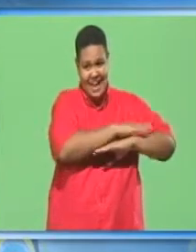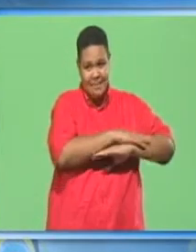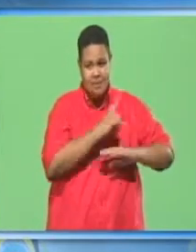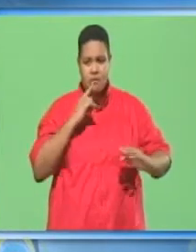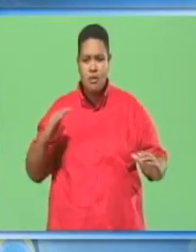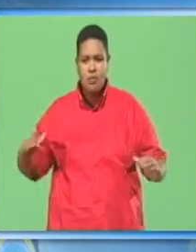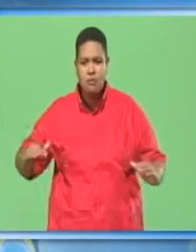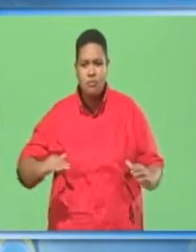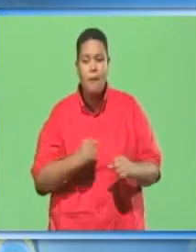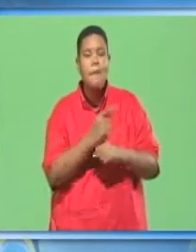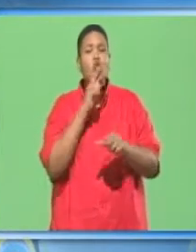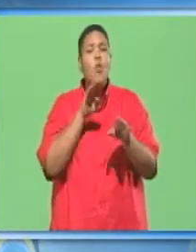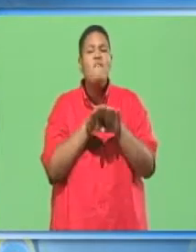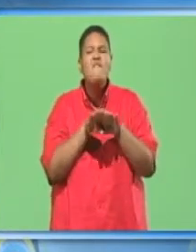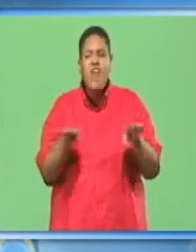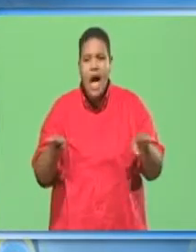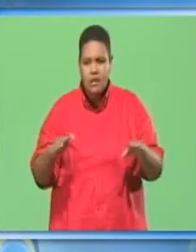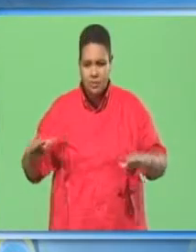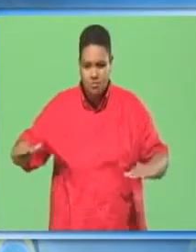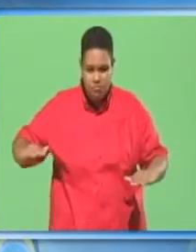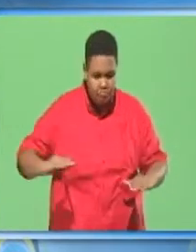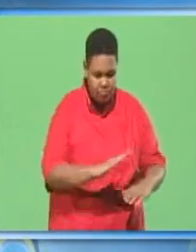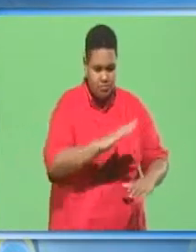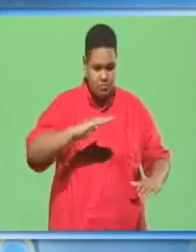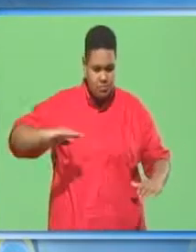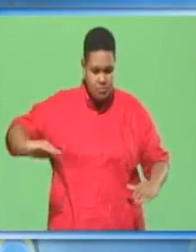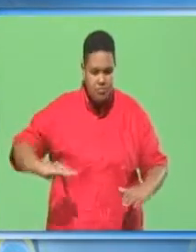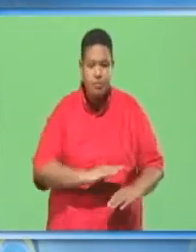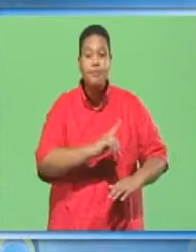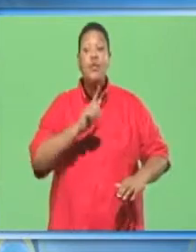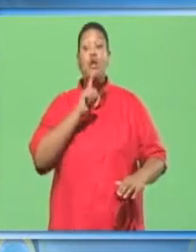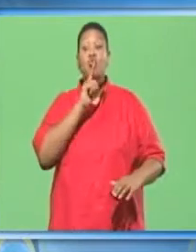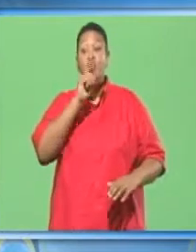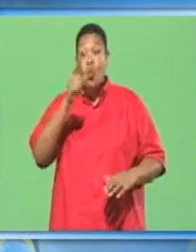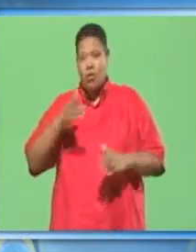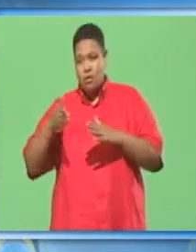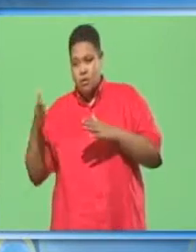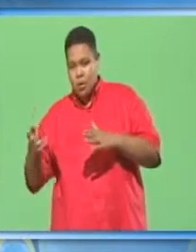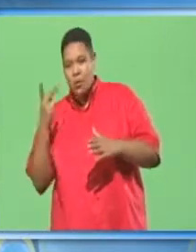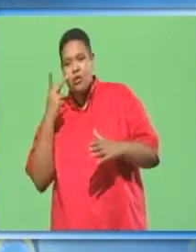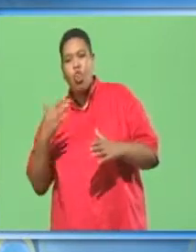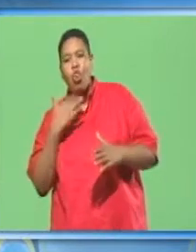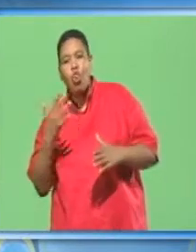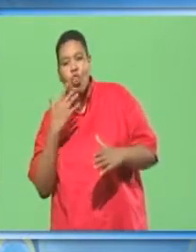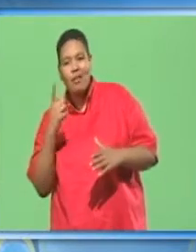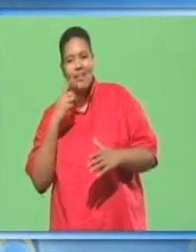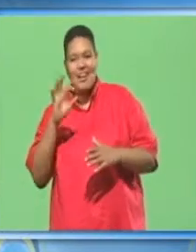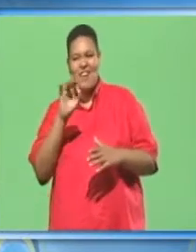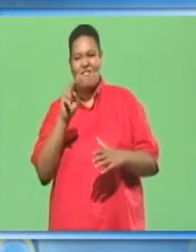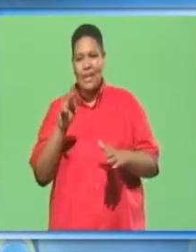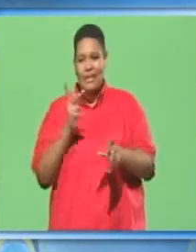remains flat on the outfeed table and the true edge remains against the fence.